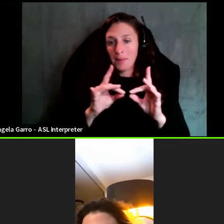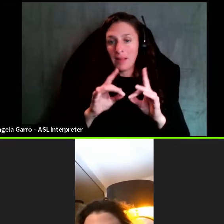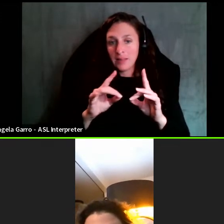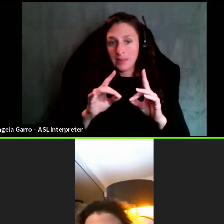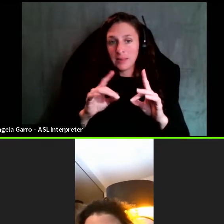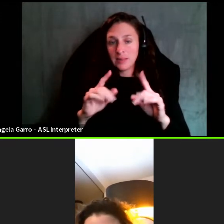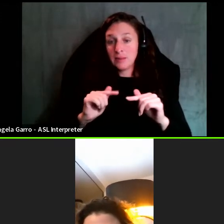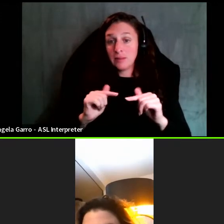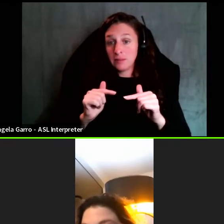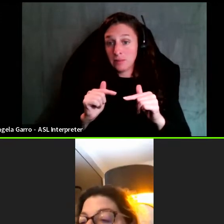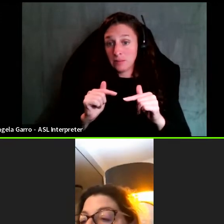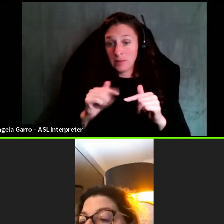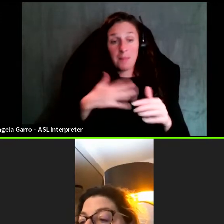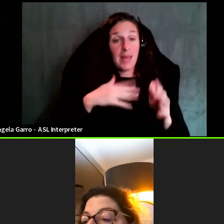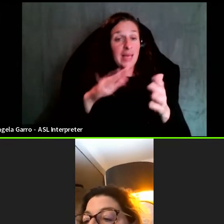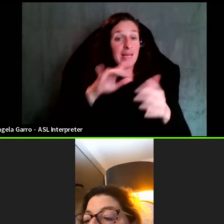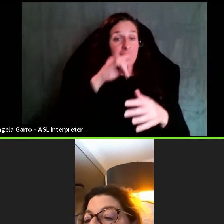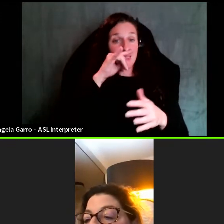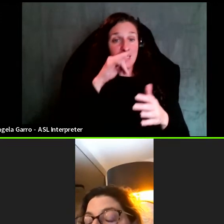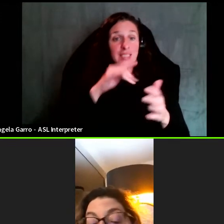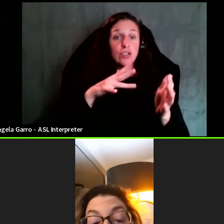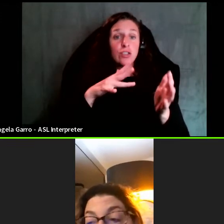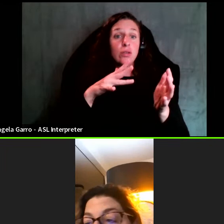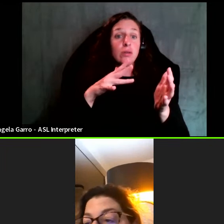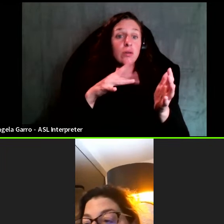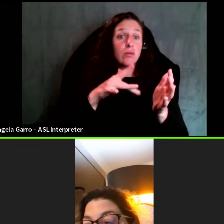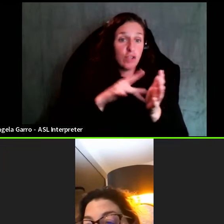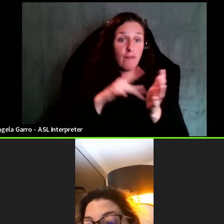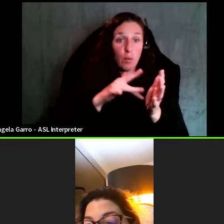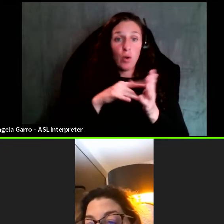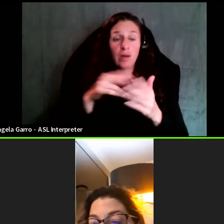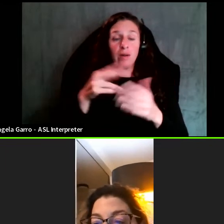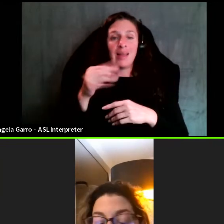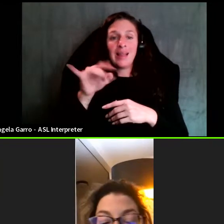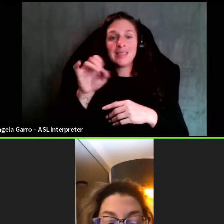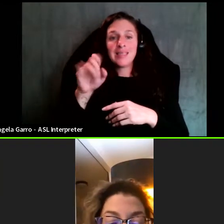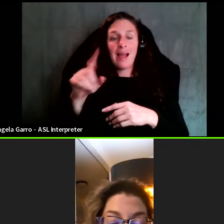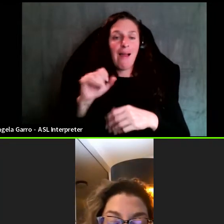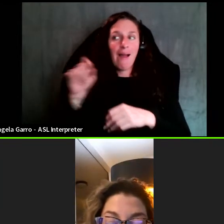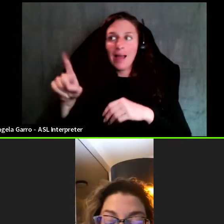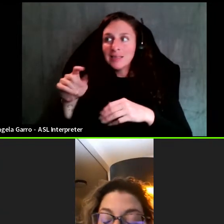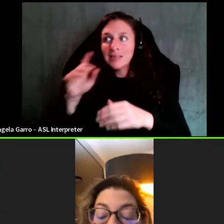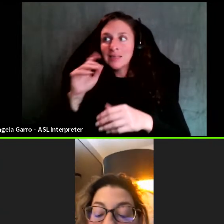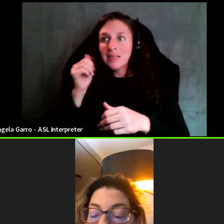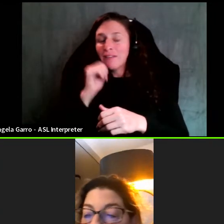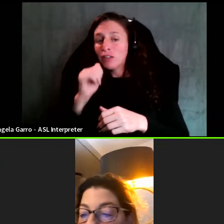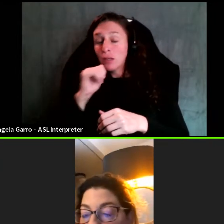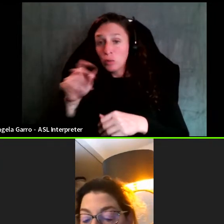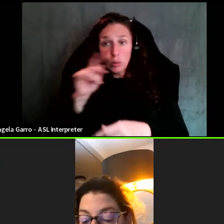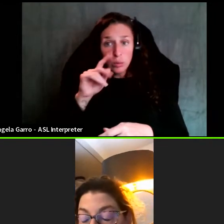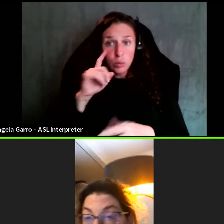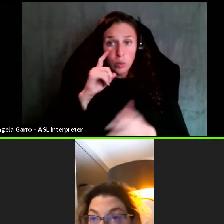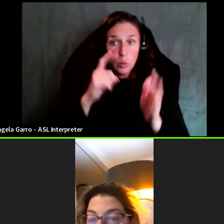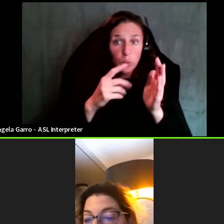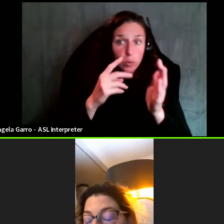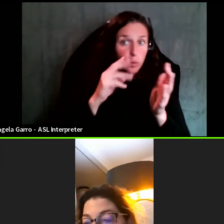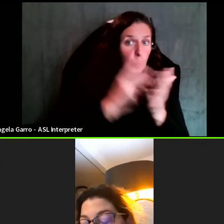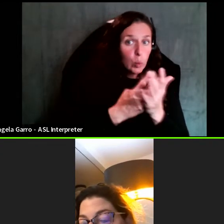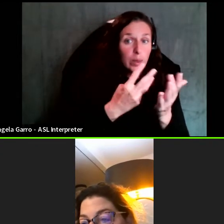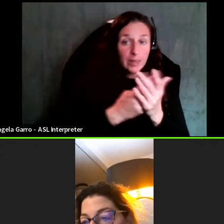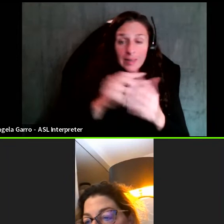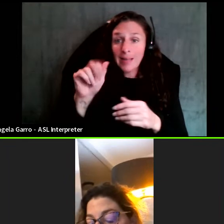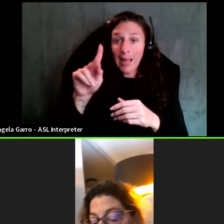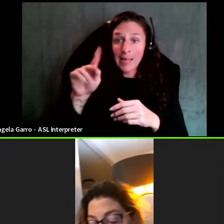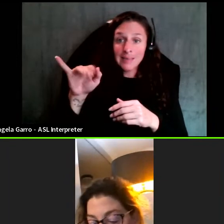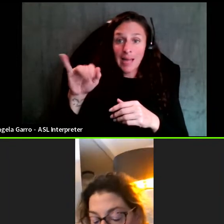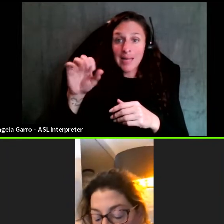are sophomores at Hillsdale, and I ask them every day if they have witnessed anti-Semitism, which they did, unfortunately,